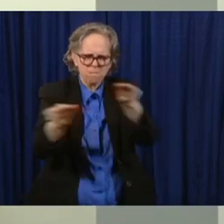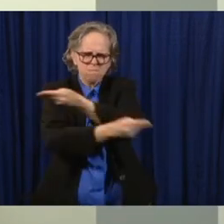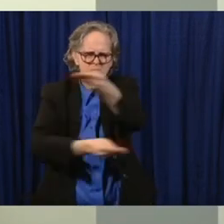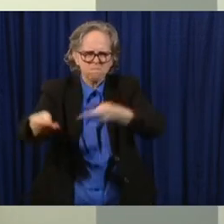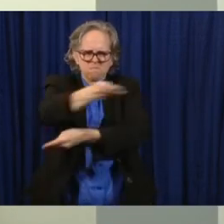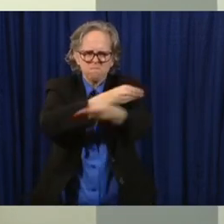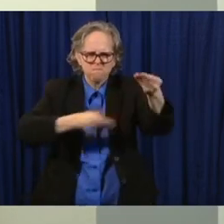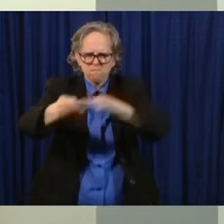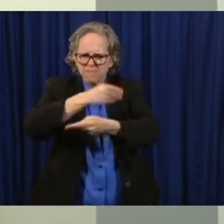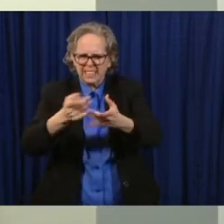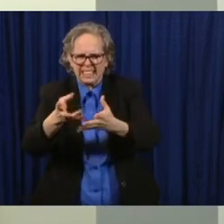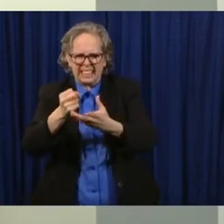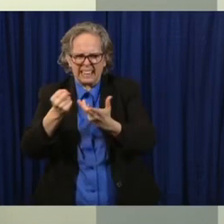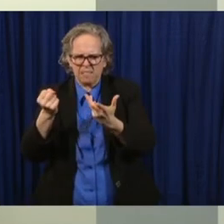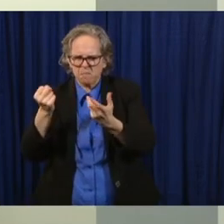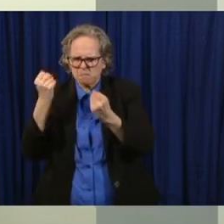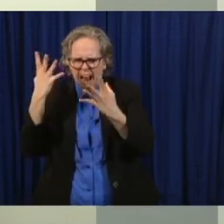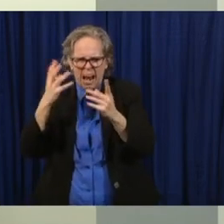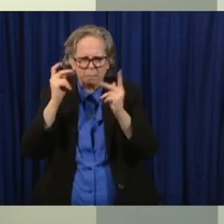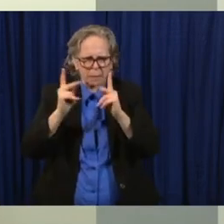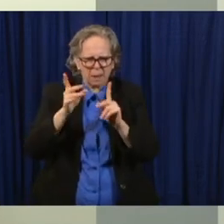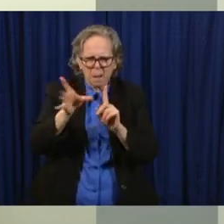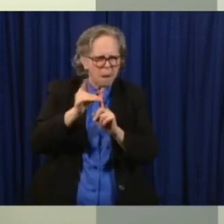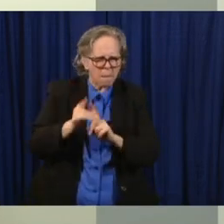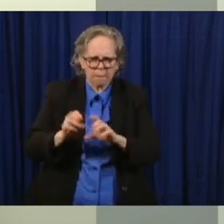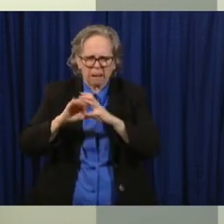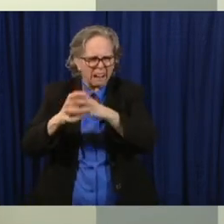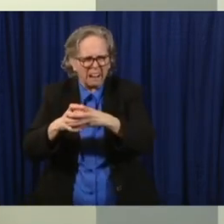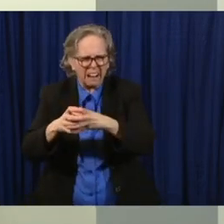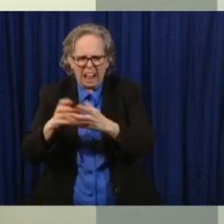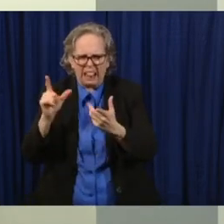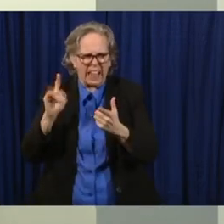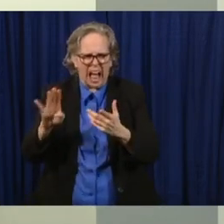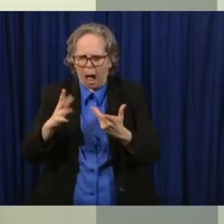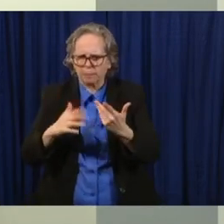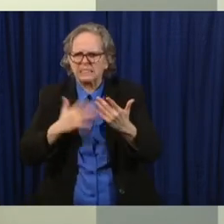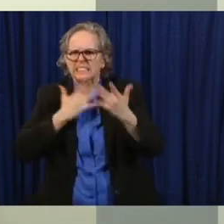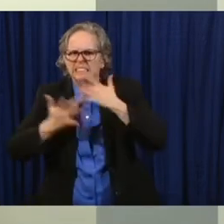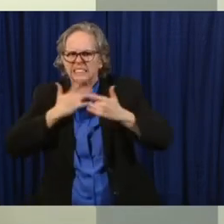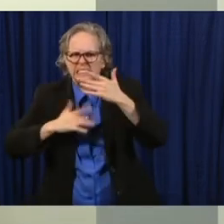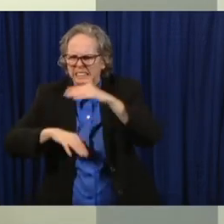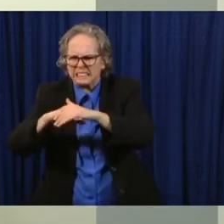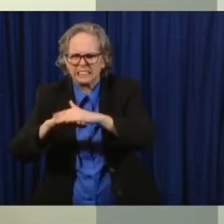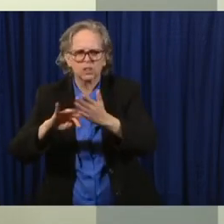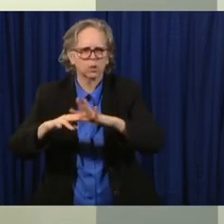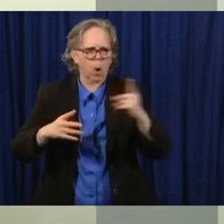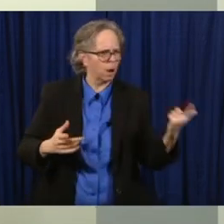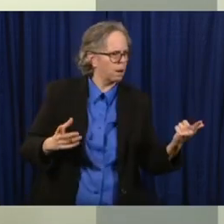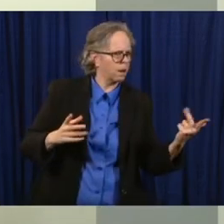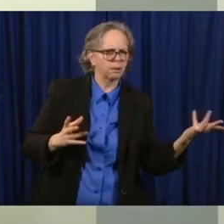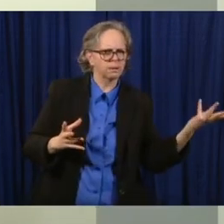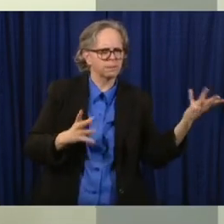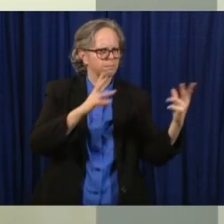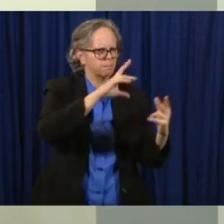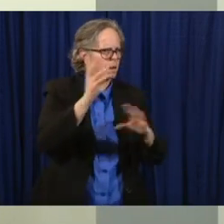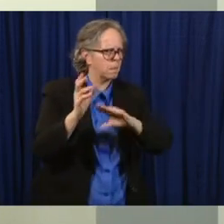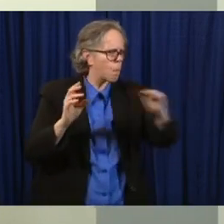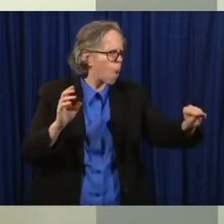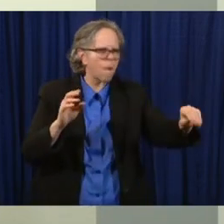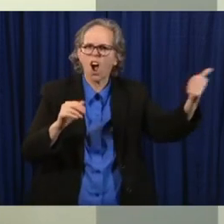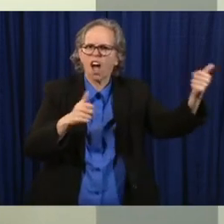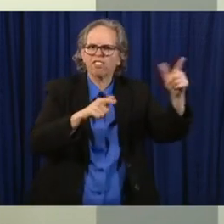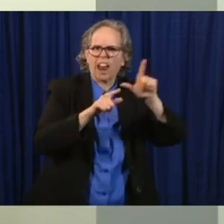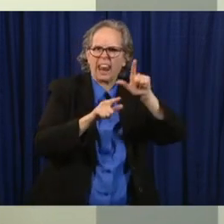test results, but a lab only has so much reagent in that neighborhood, then can we move that test to a different neighborhood